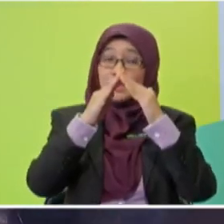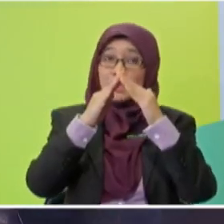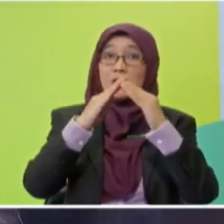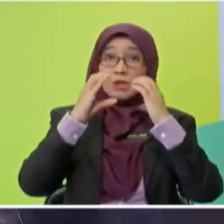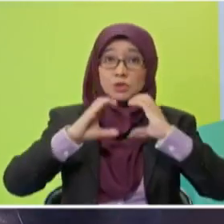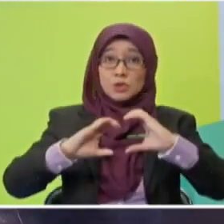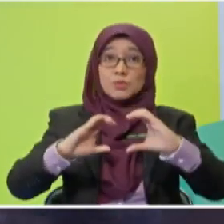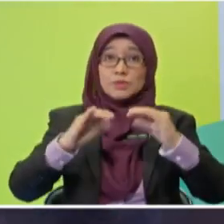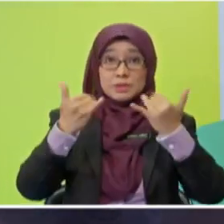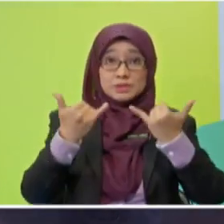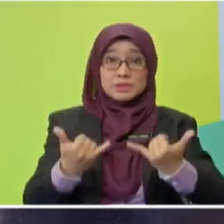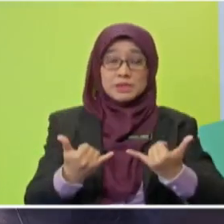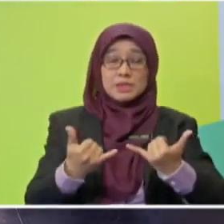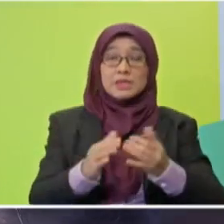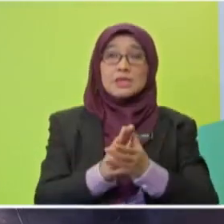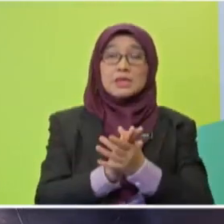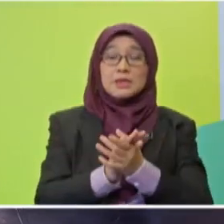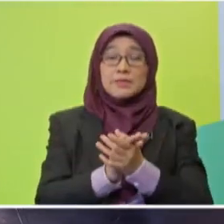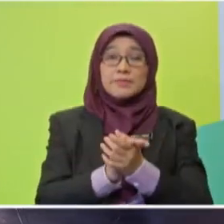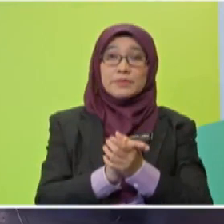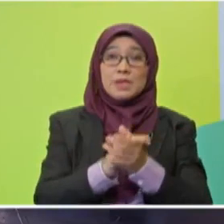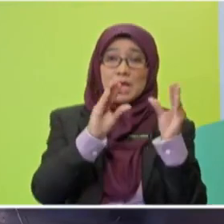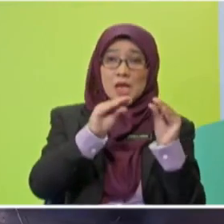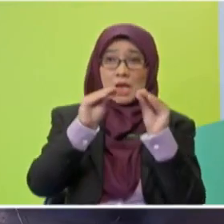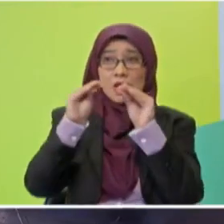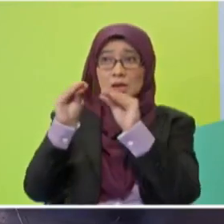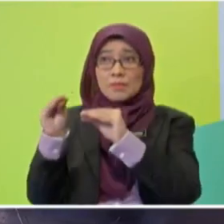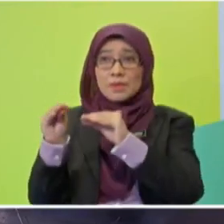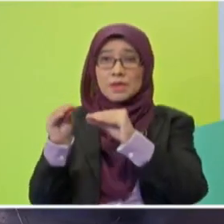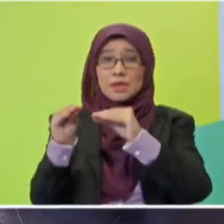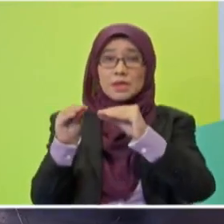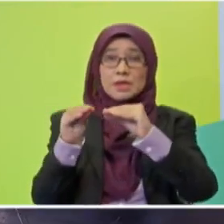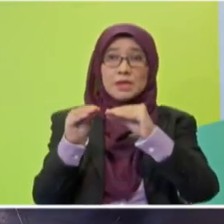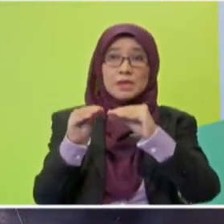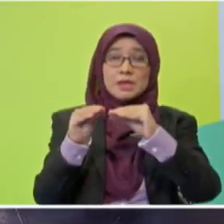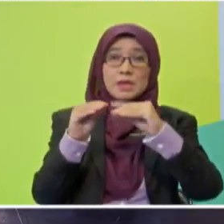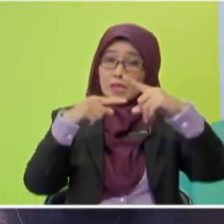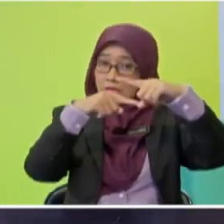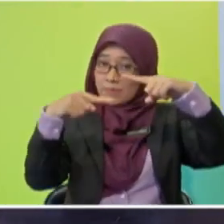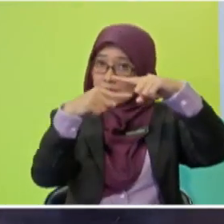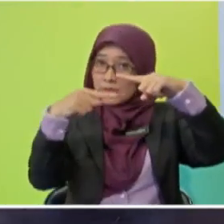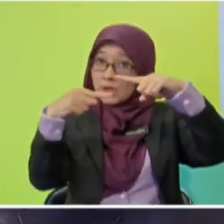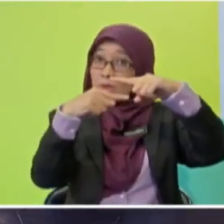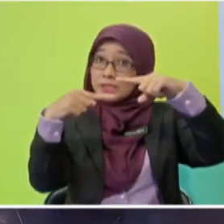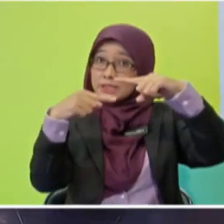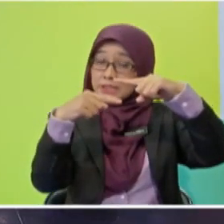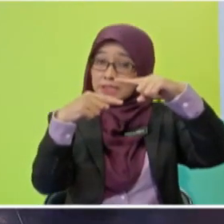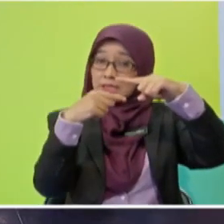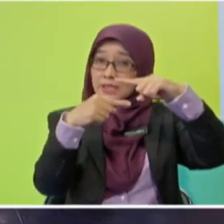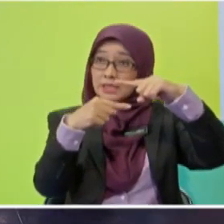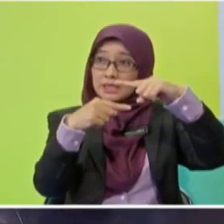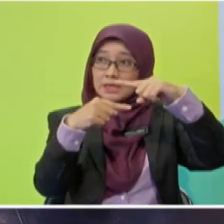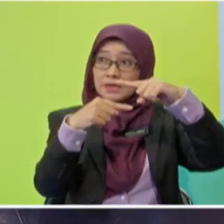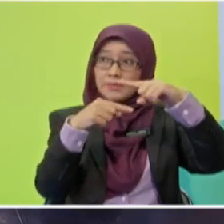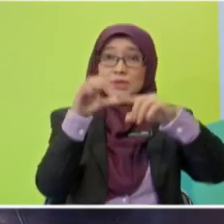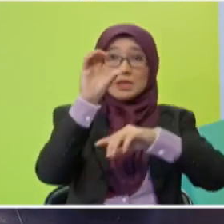said? To move the decimal place. To move the decimal in the divisor. Yes. So